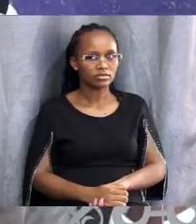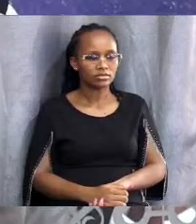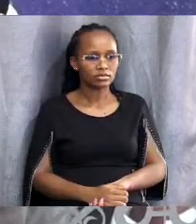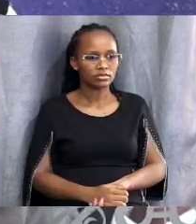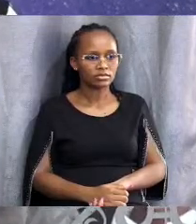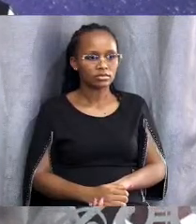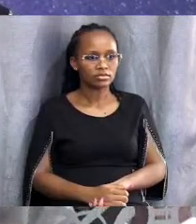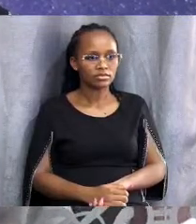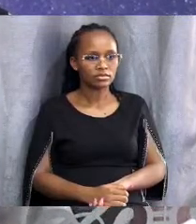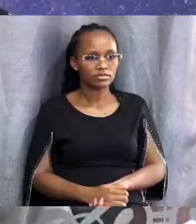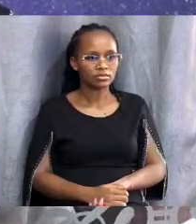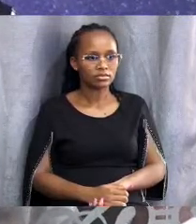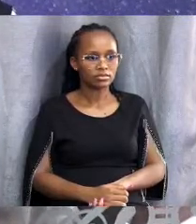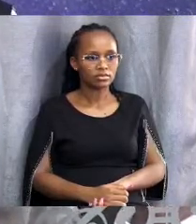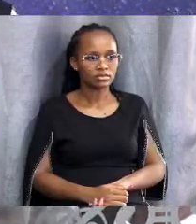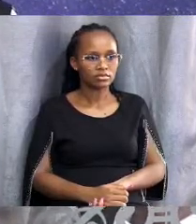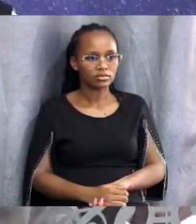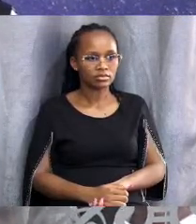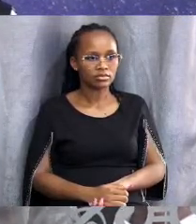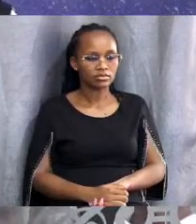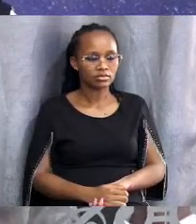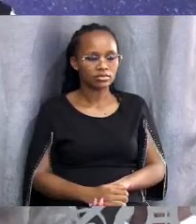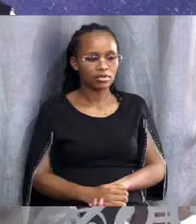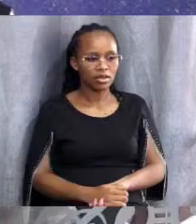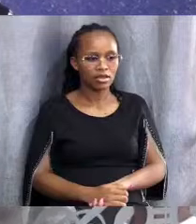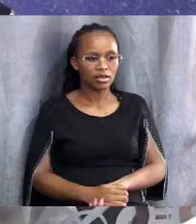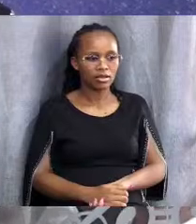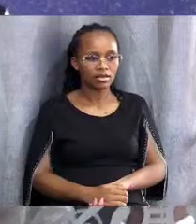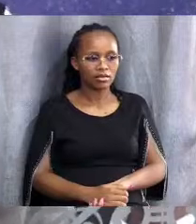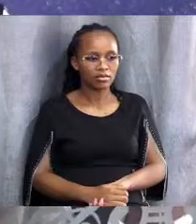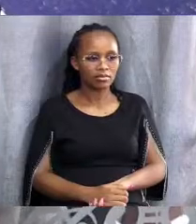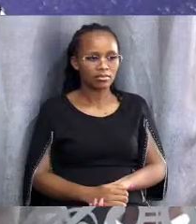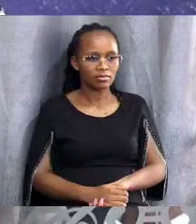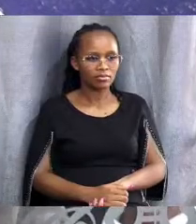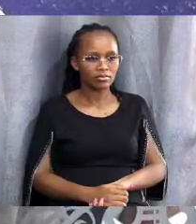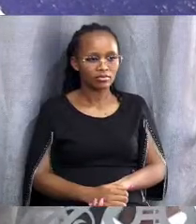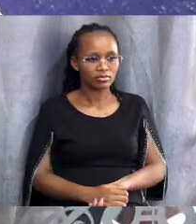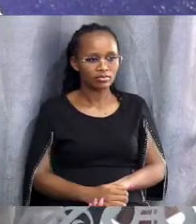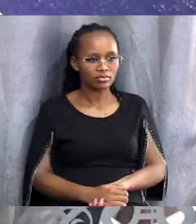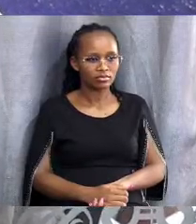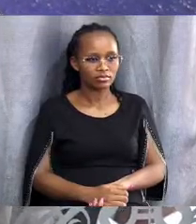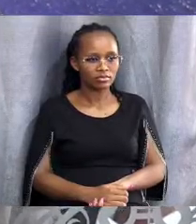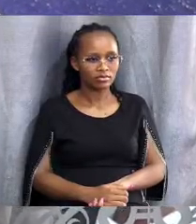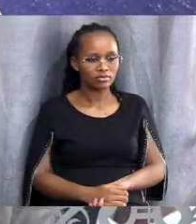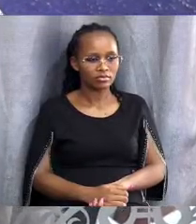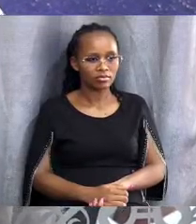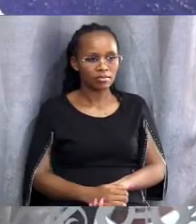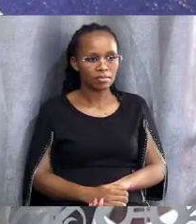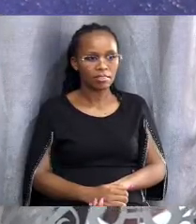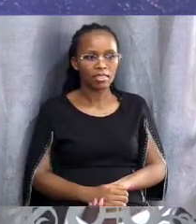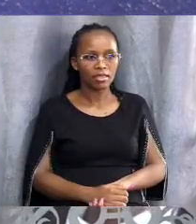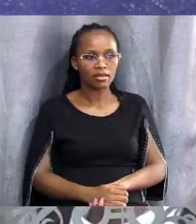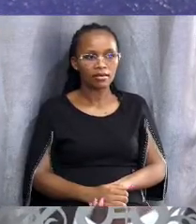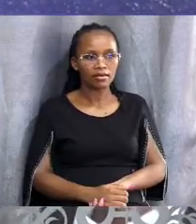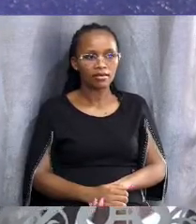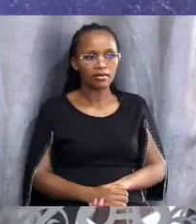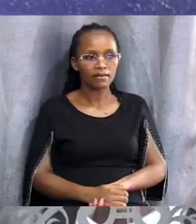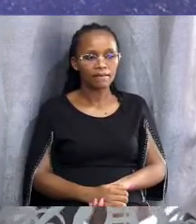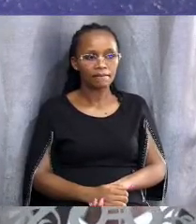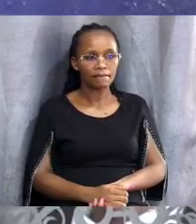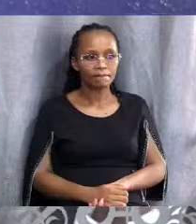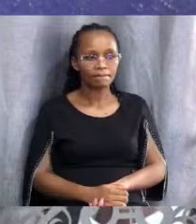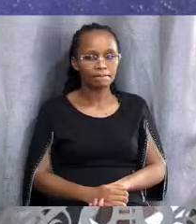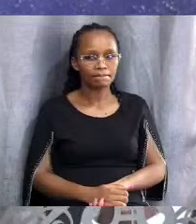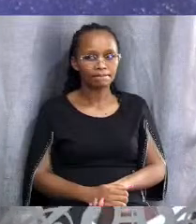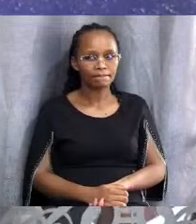said to me softly, I'm trusting you to do everything that's needed to nurture